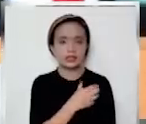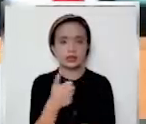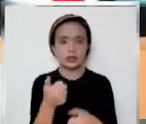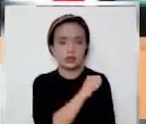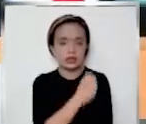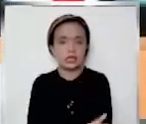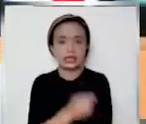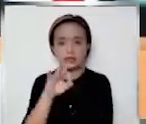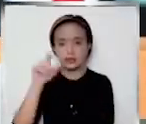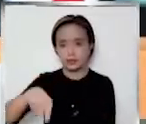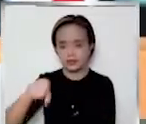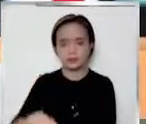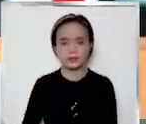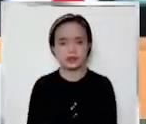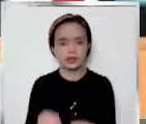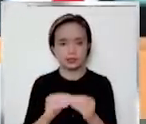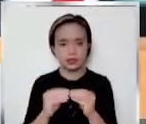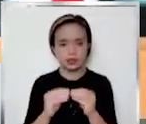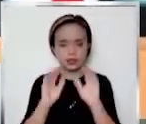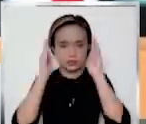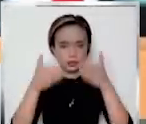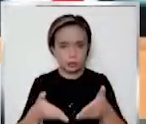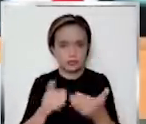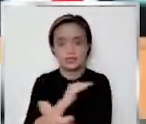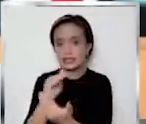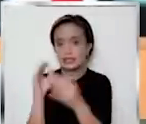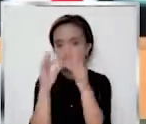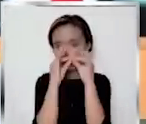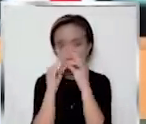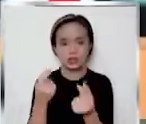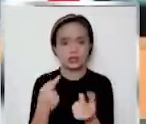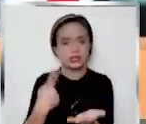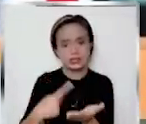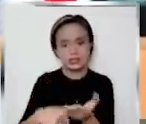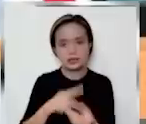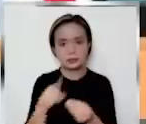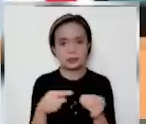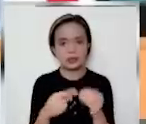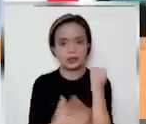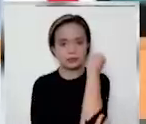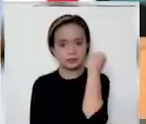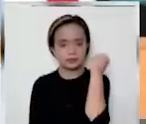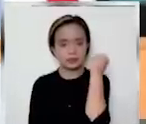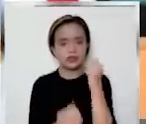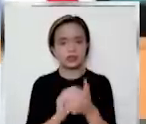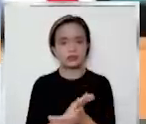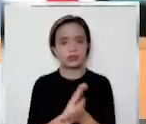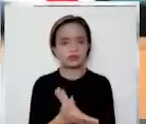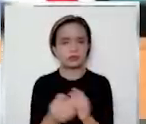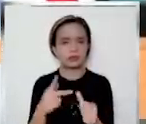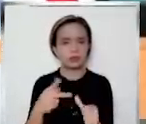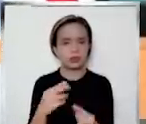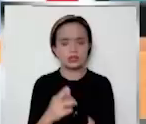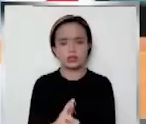has refocused on the anti-illegal drug campaign by tackling poverty eradication and by giving priority to rehabilitation, prevention,